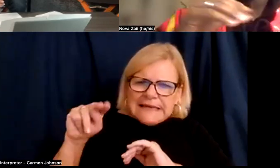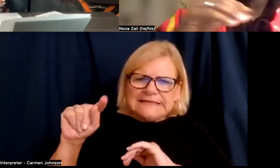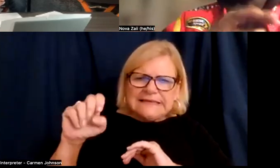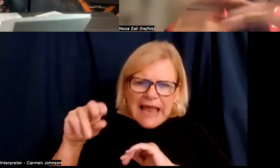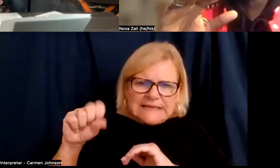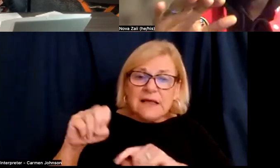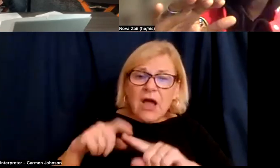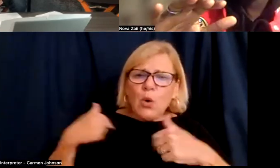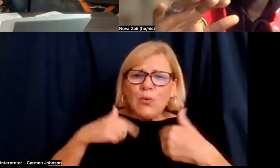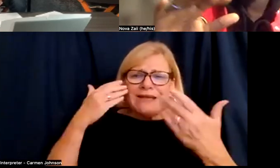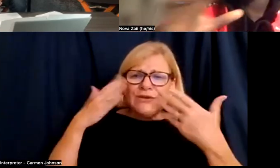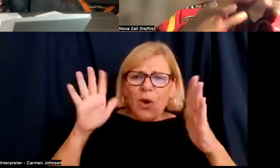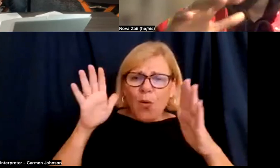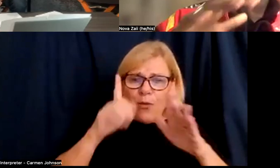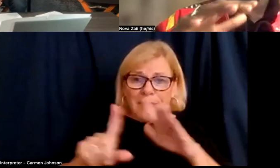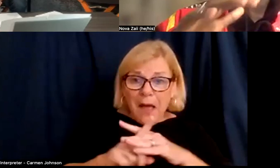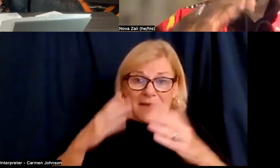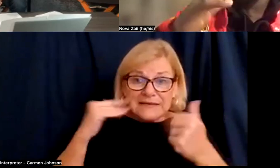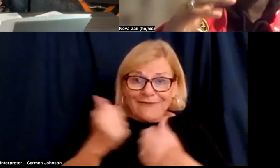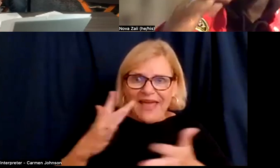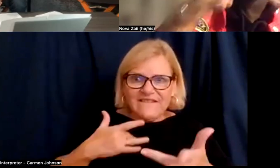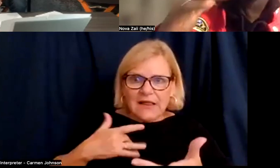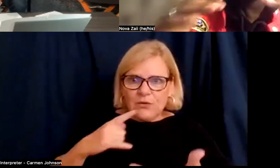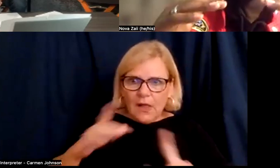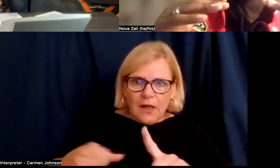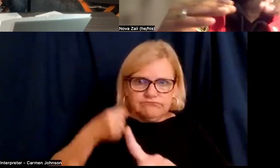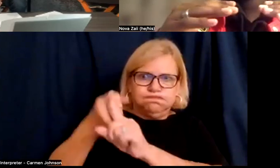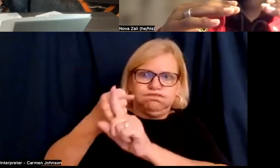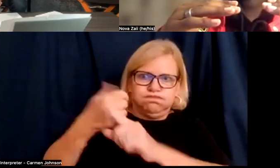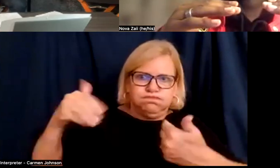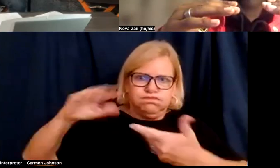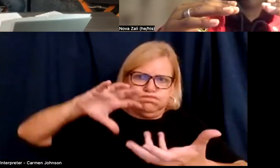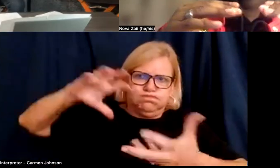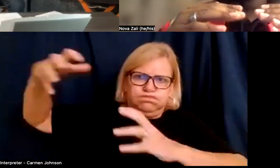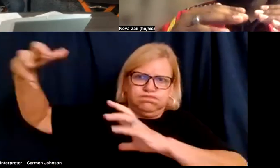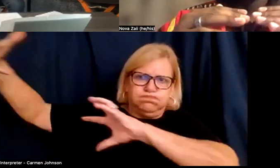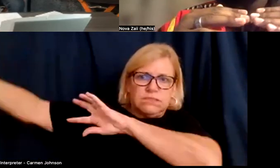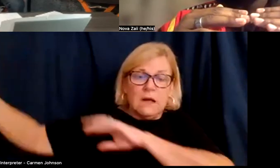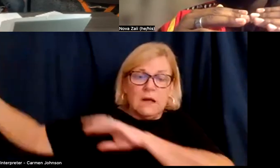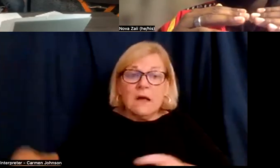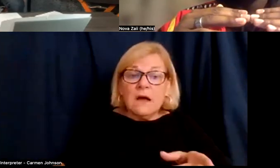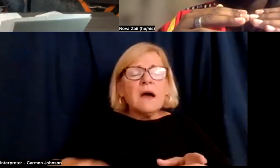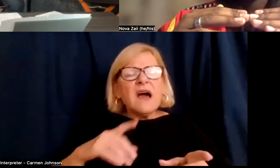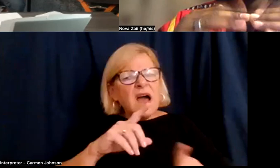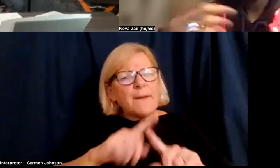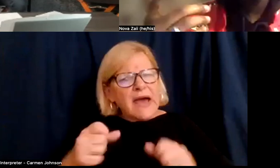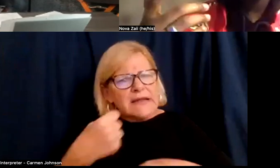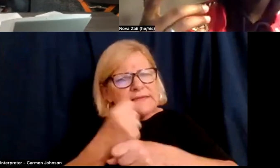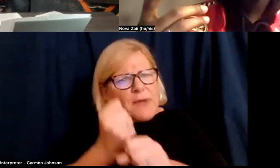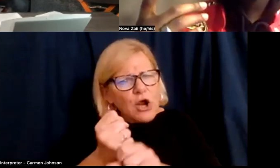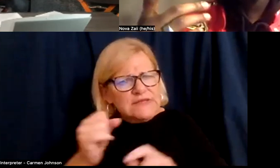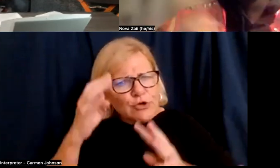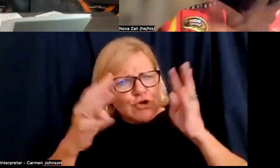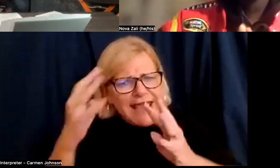And we didn't know it was gonna pop off because everything felt like it was really hitting the fan. But And it sparked some